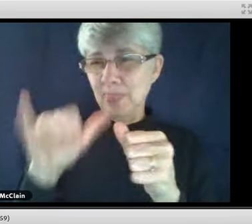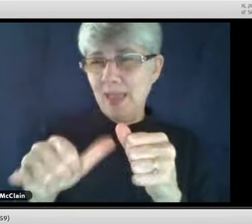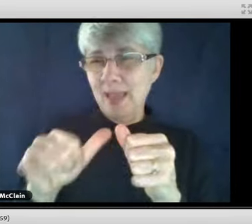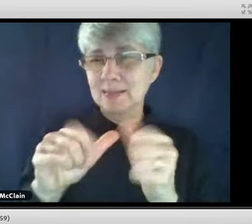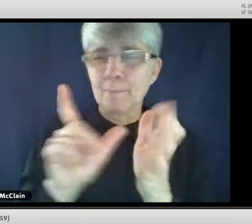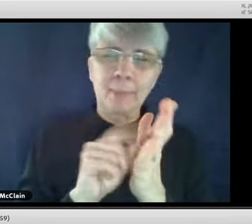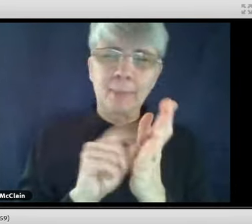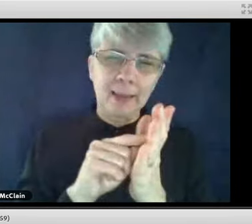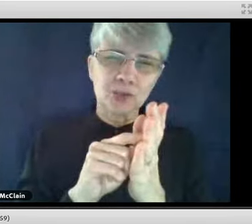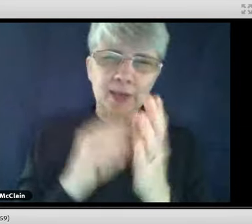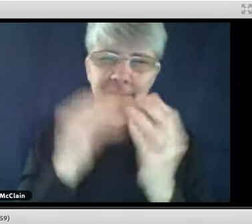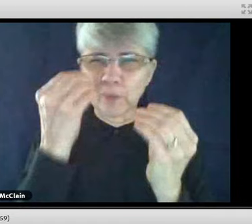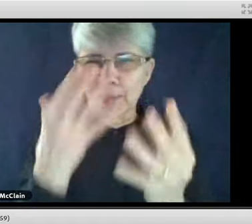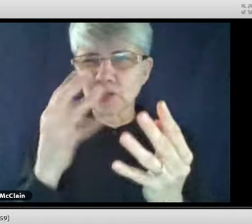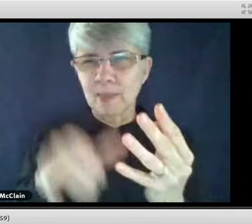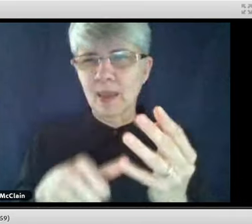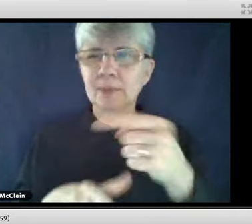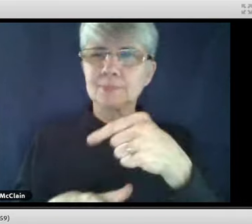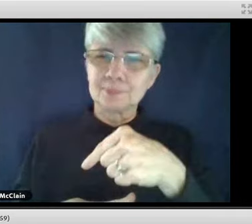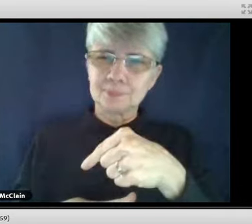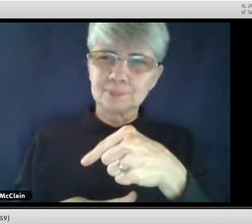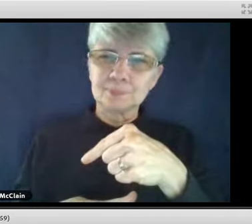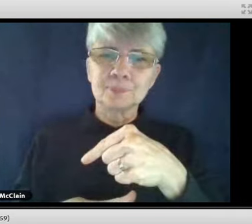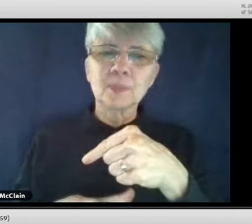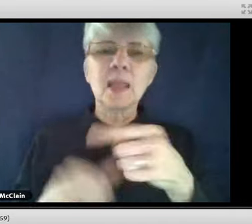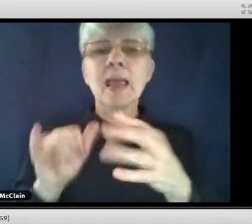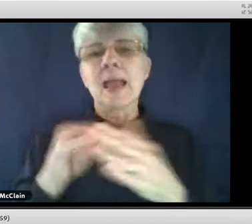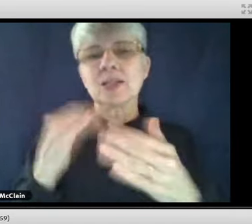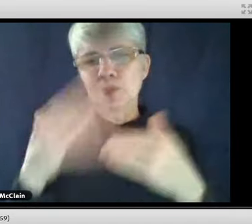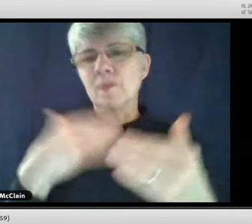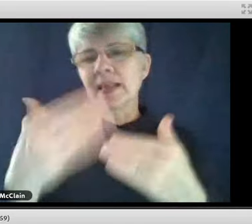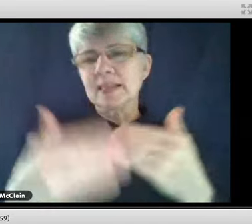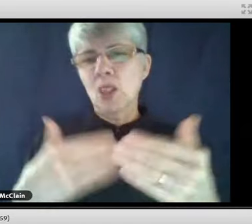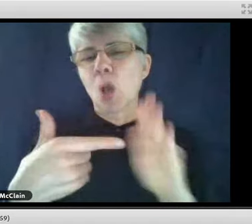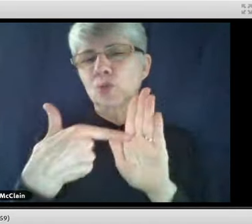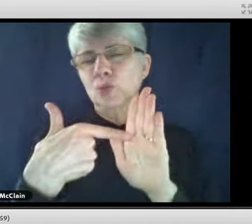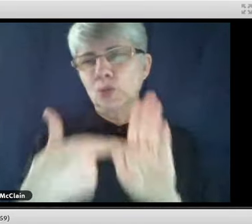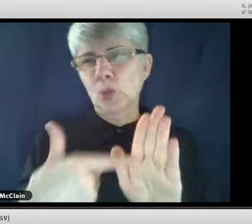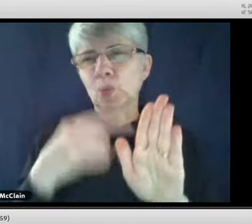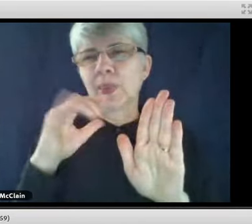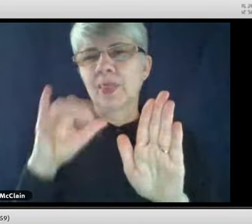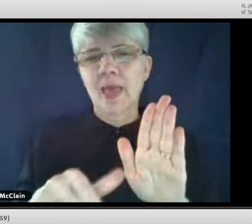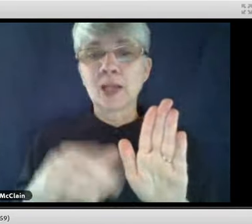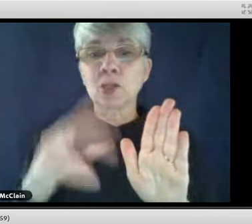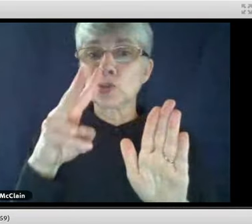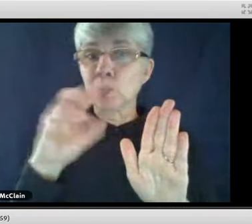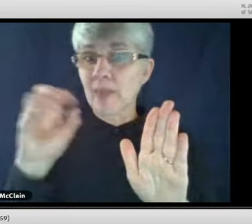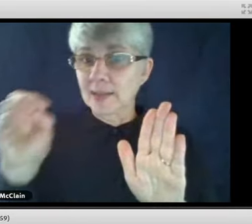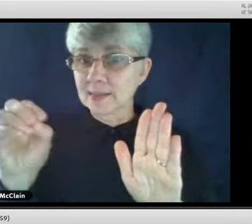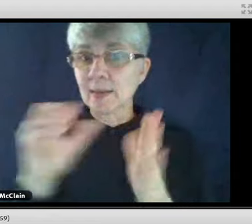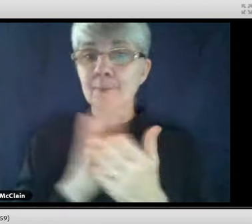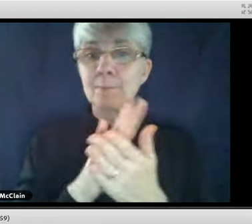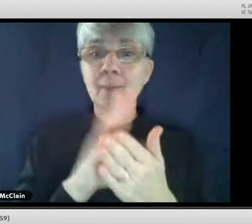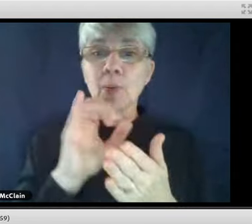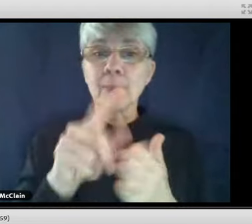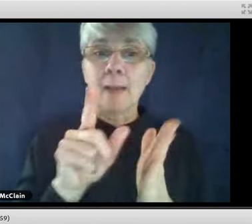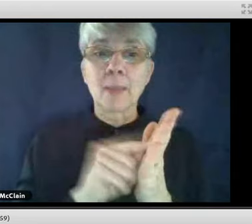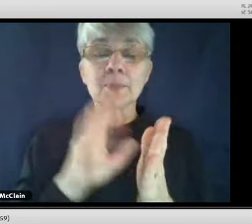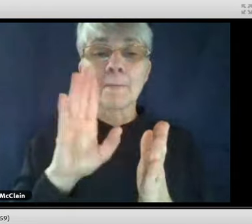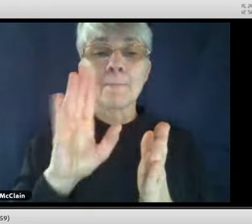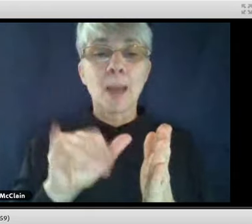information. And just to kind of move things along, I'm just going to show you the 2000 paperback publication by Carlson, but